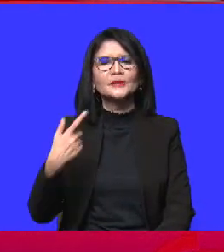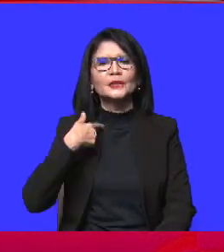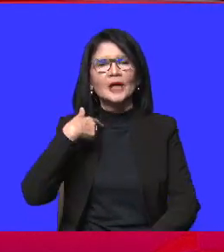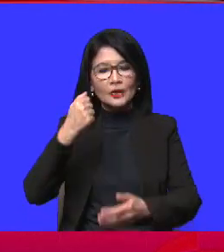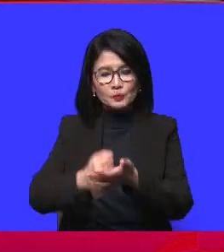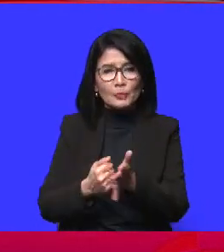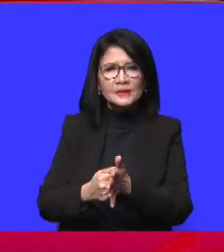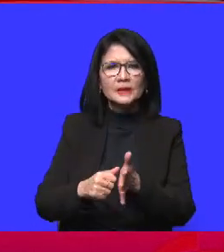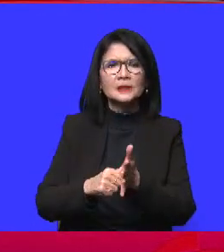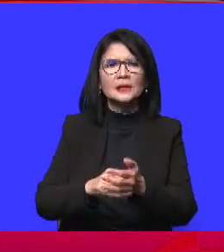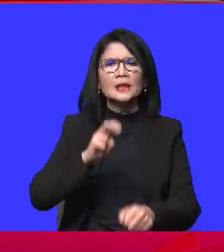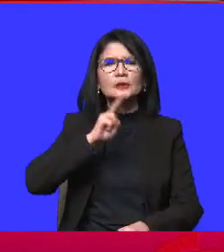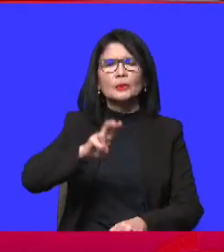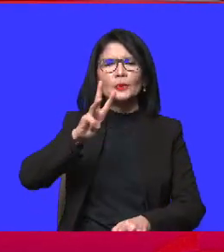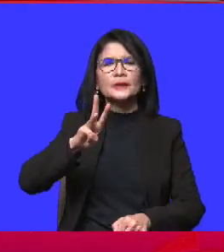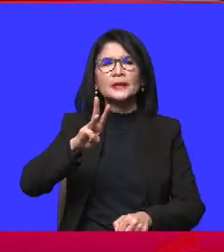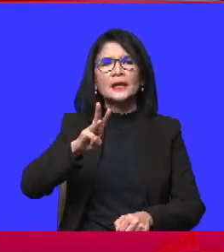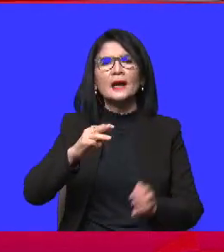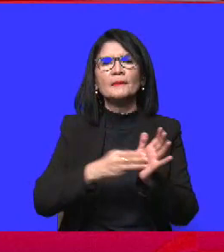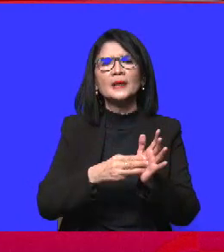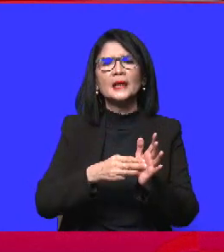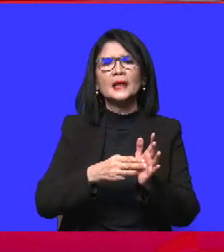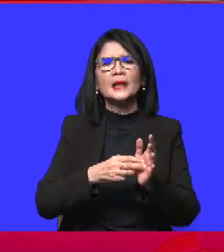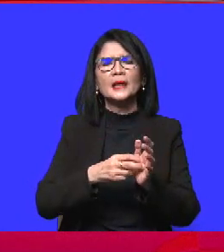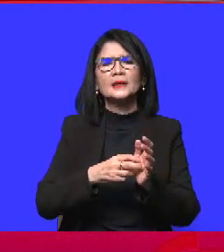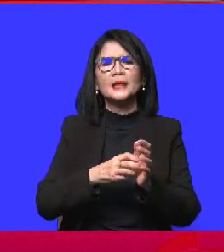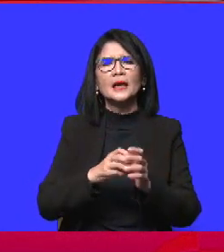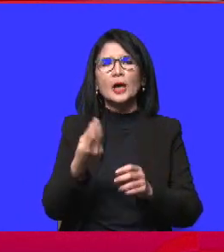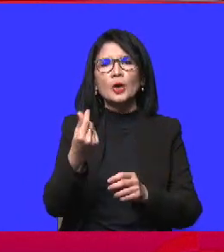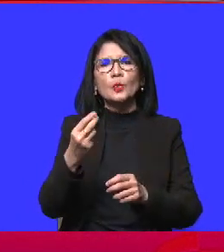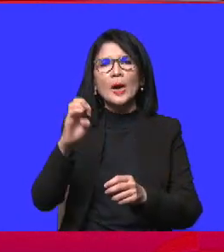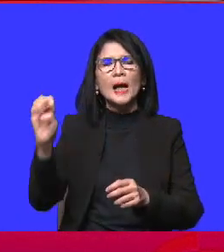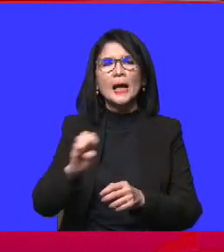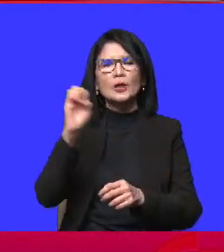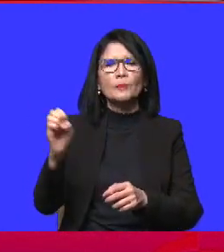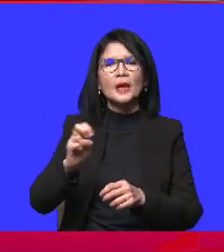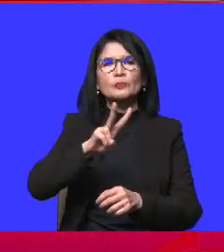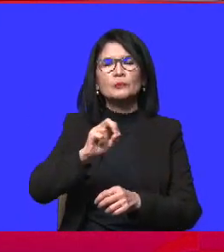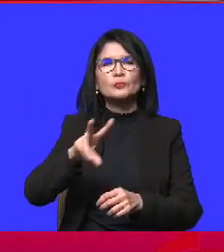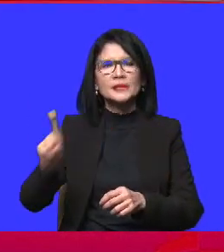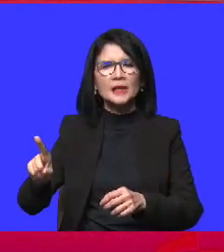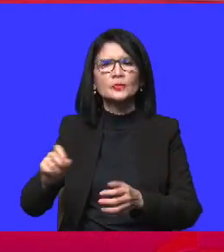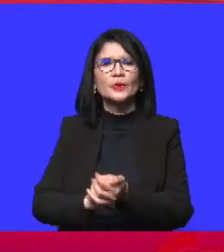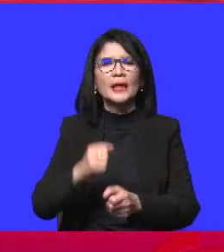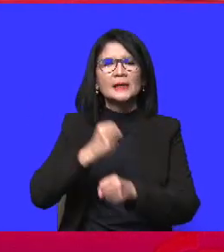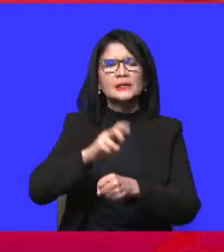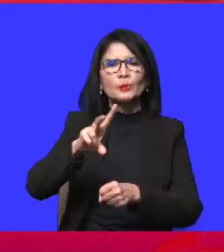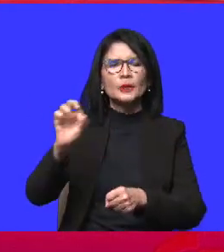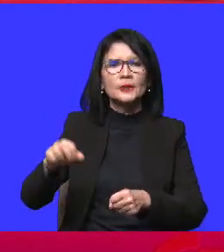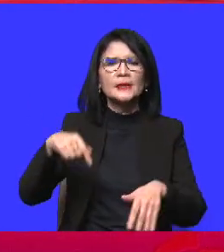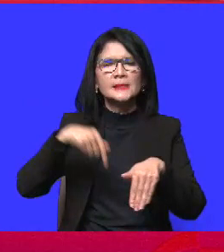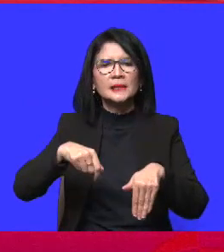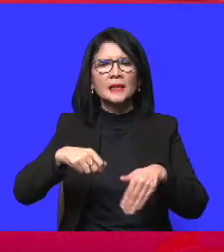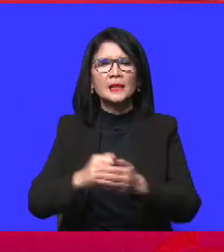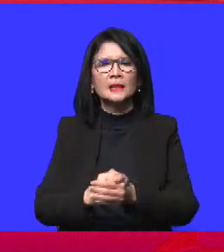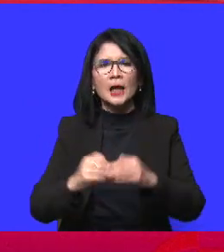of 23 billion US euro in 2021. As G20, we should work to